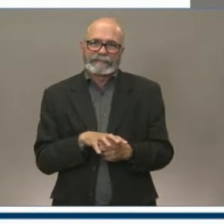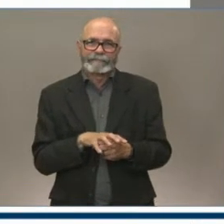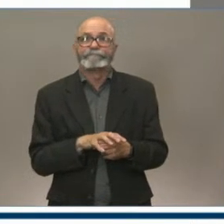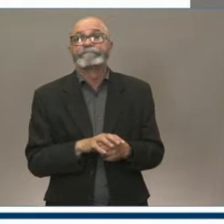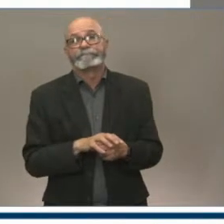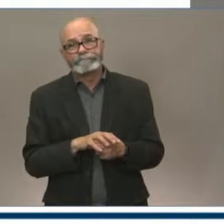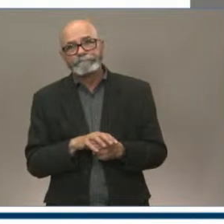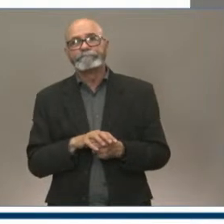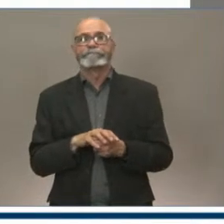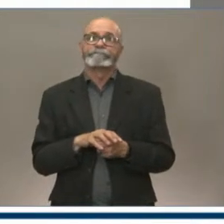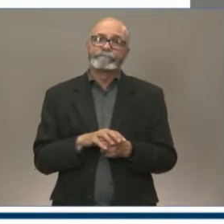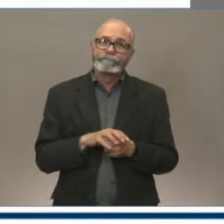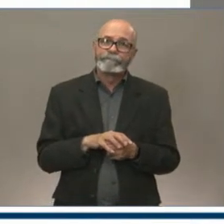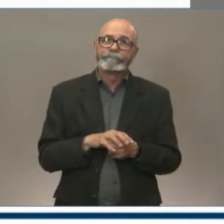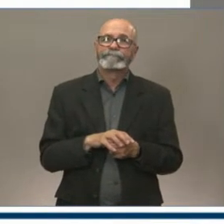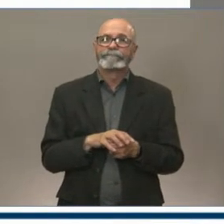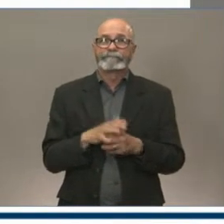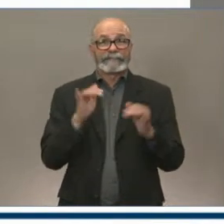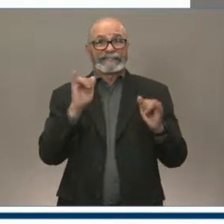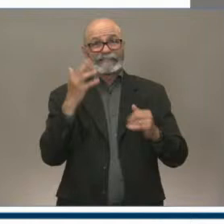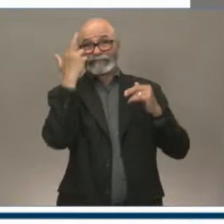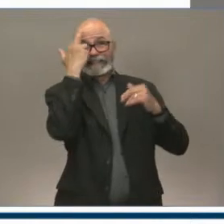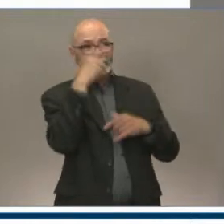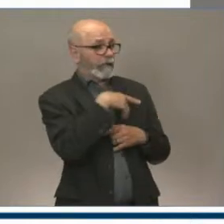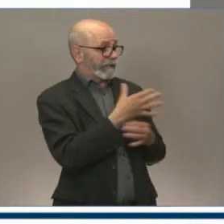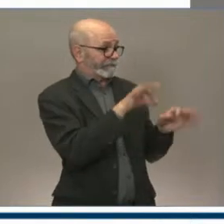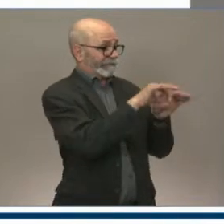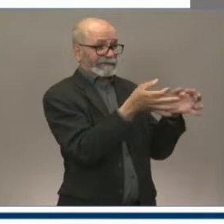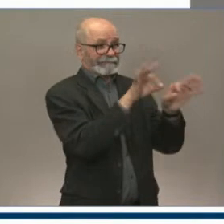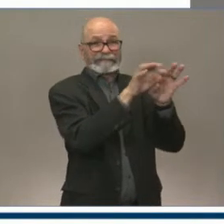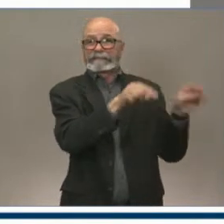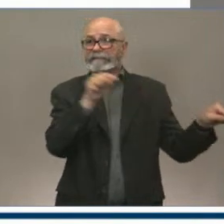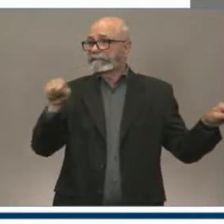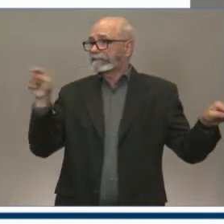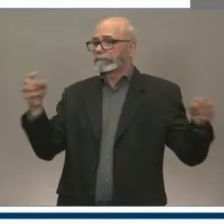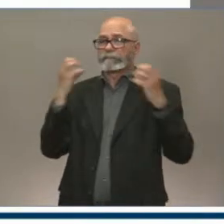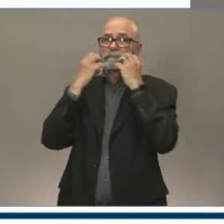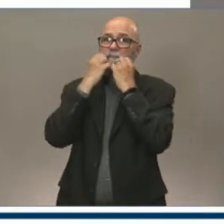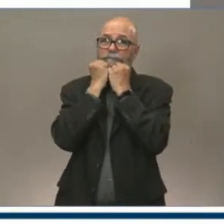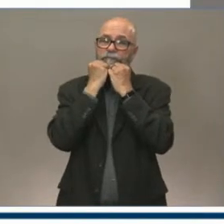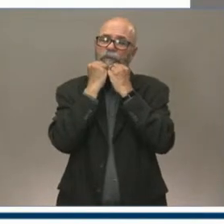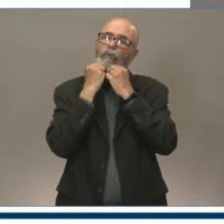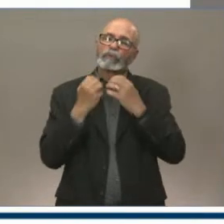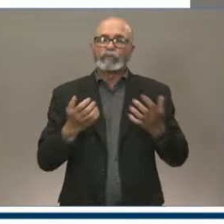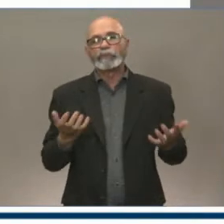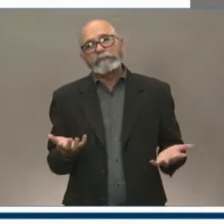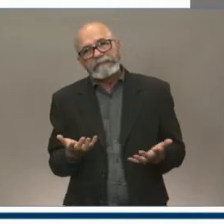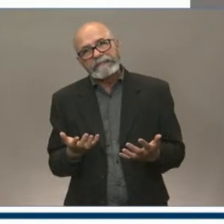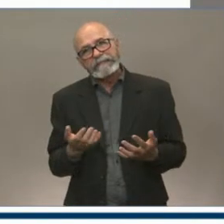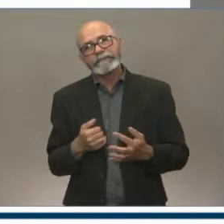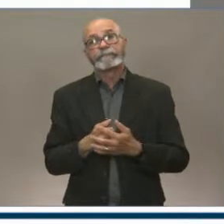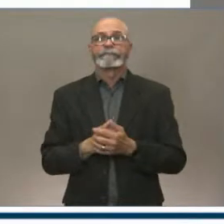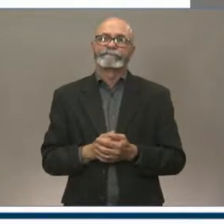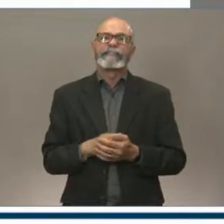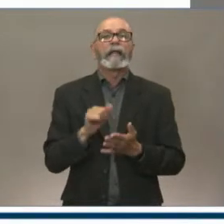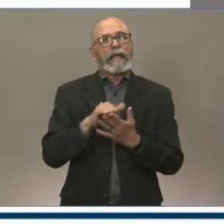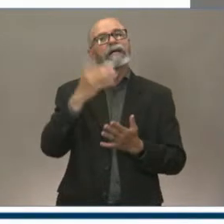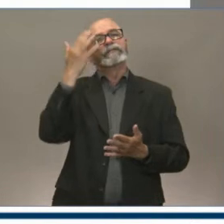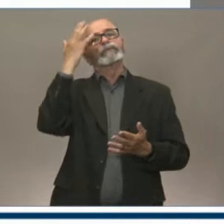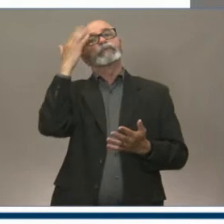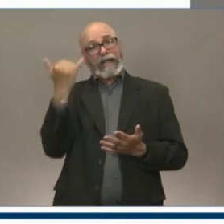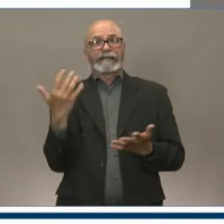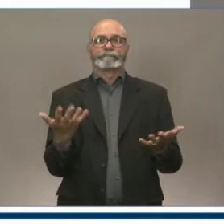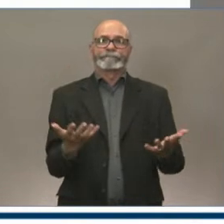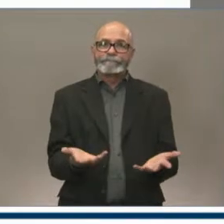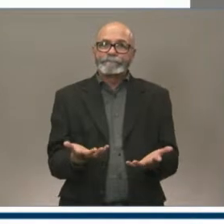components of that are important to our society. So it's all that's the reason, or one of the